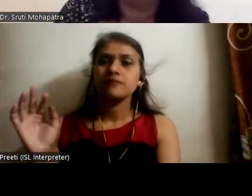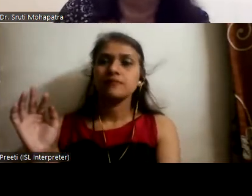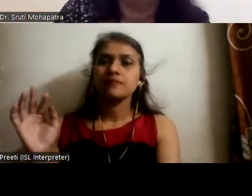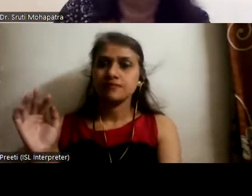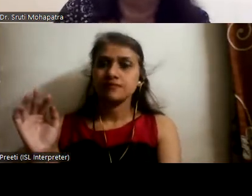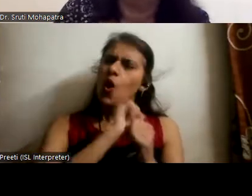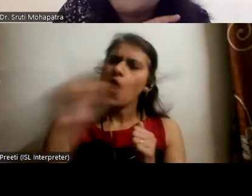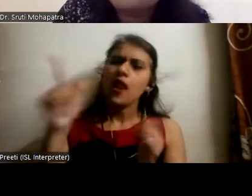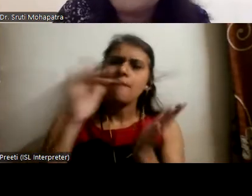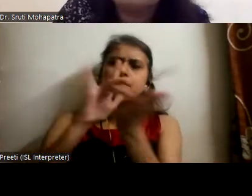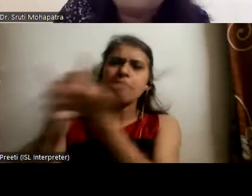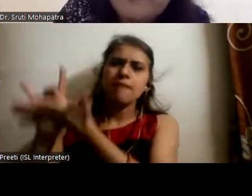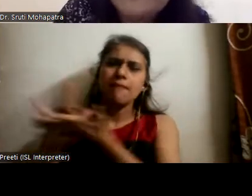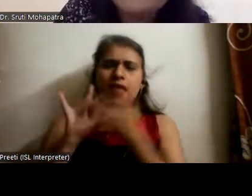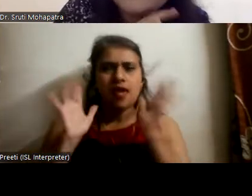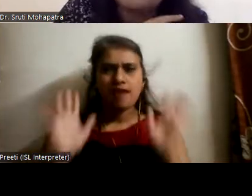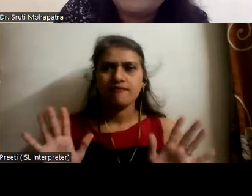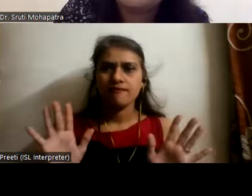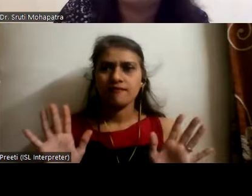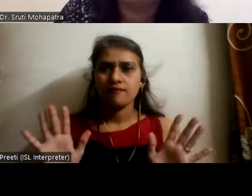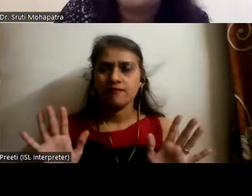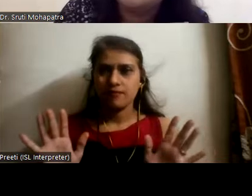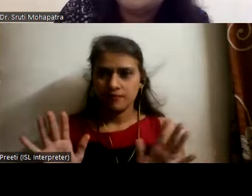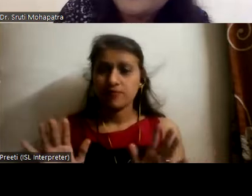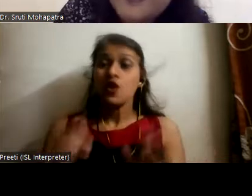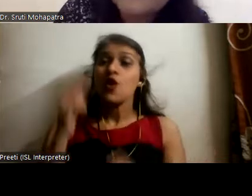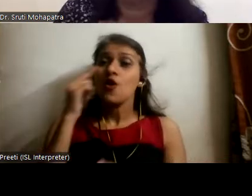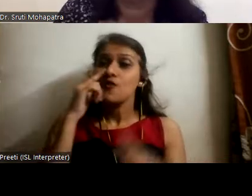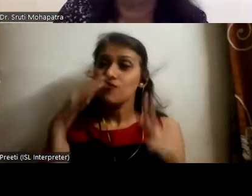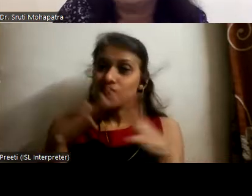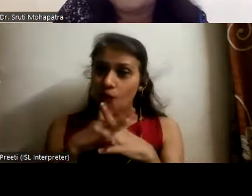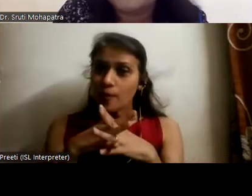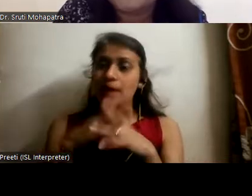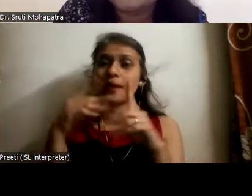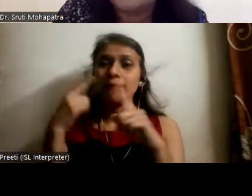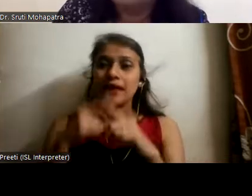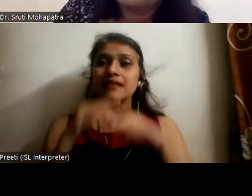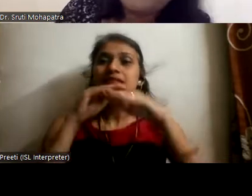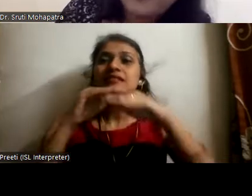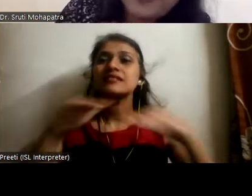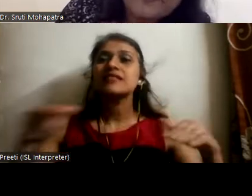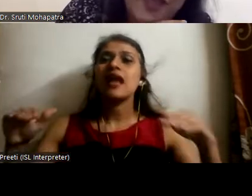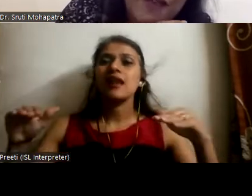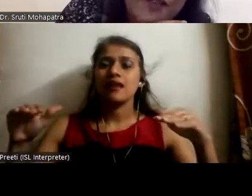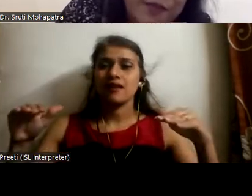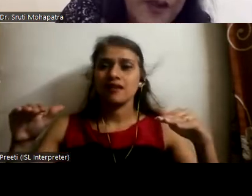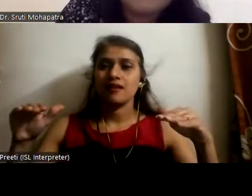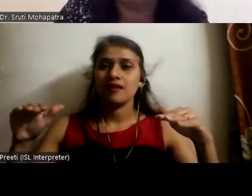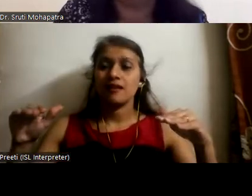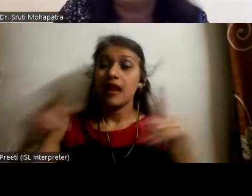every town. It has to have a women desk, women and child desk in every police station. We have a